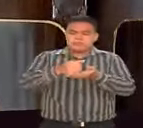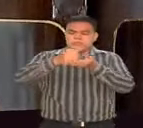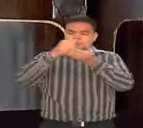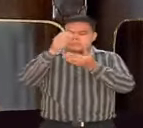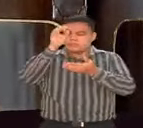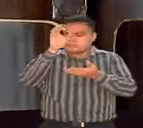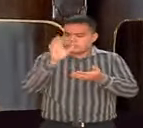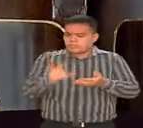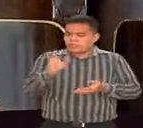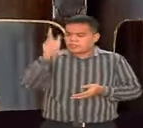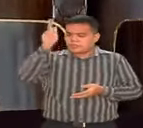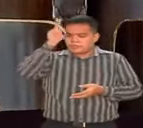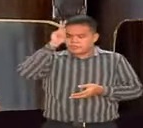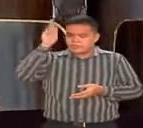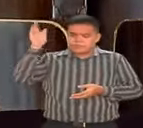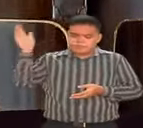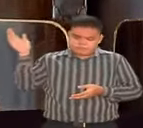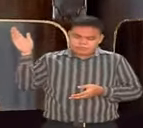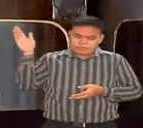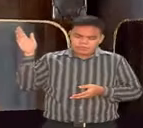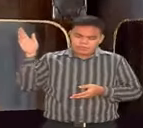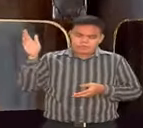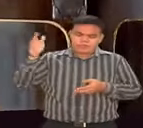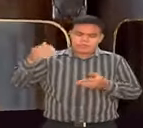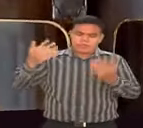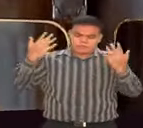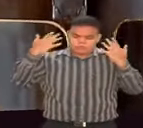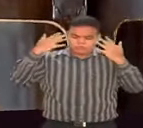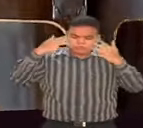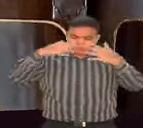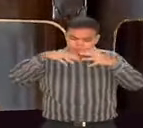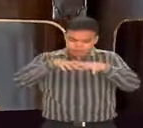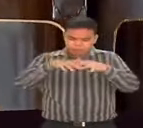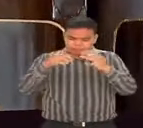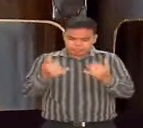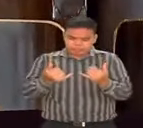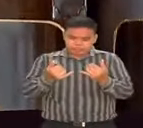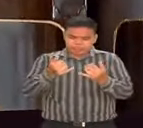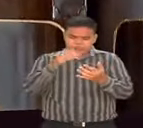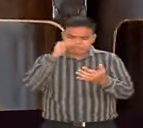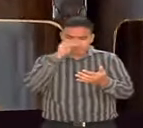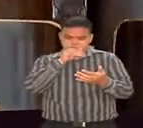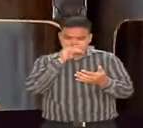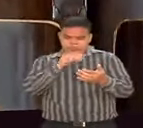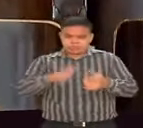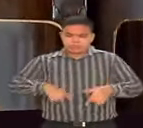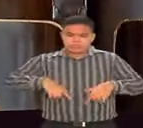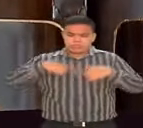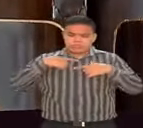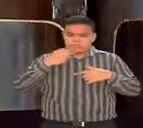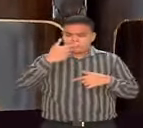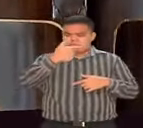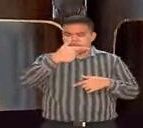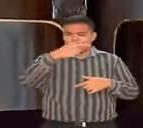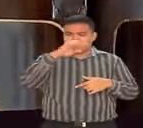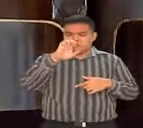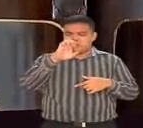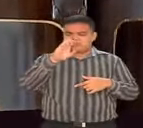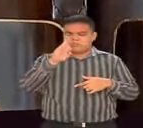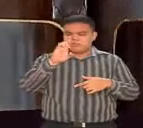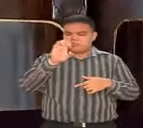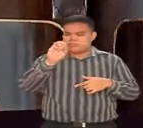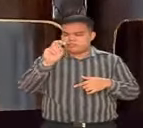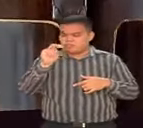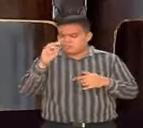Lord, to be a blessing to your people, even as we dive into the study of the life of Gideon, in connection, Lord, to the challenge that